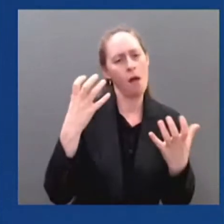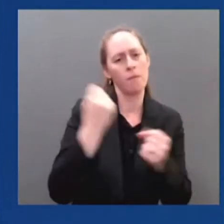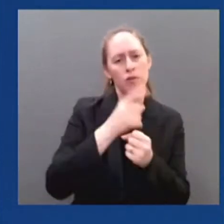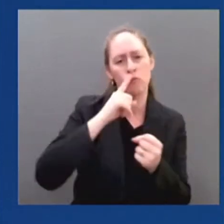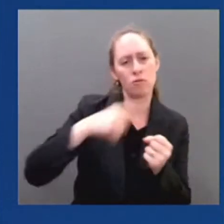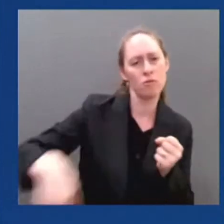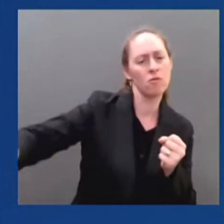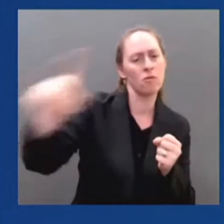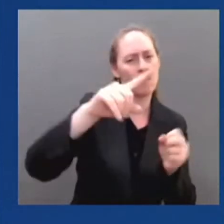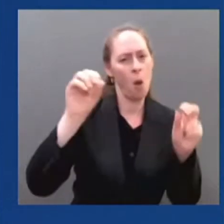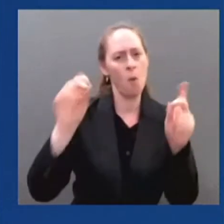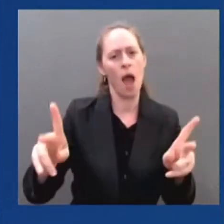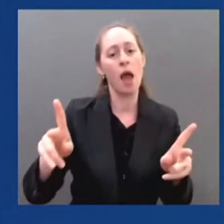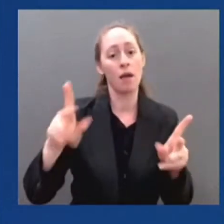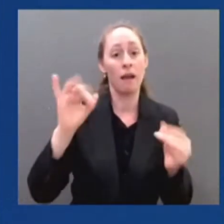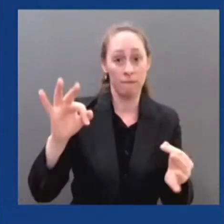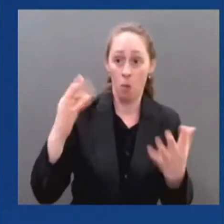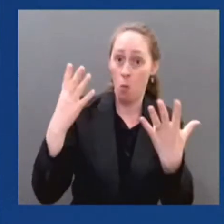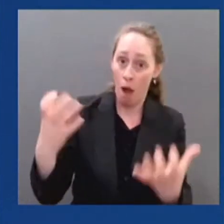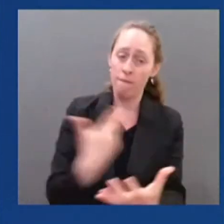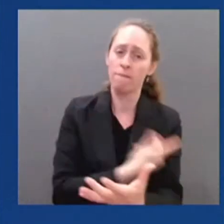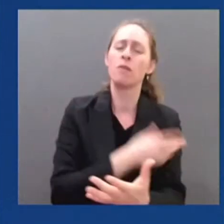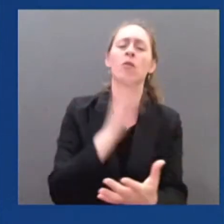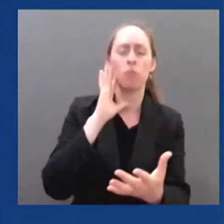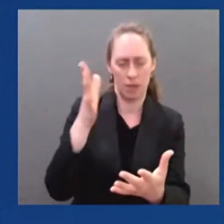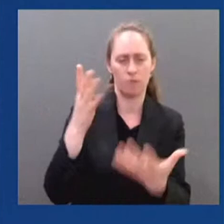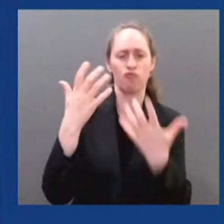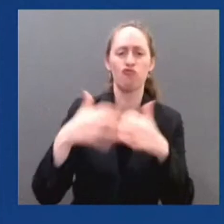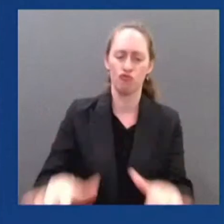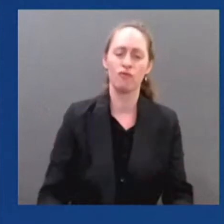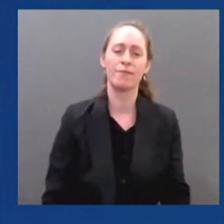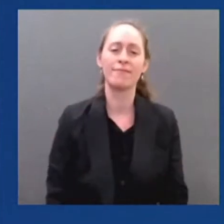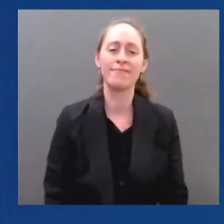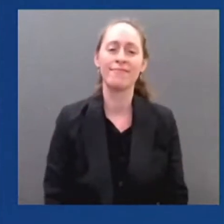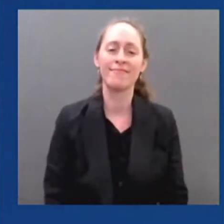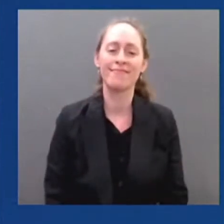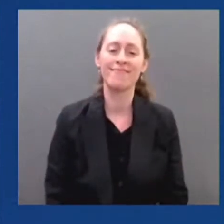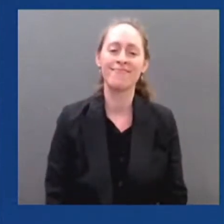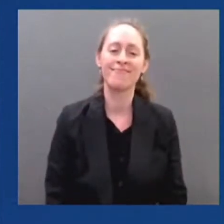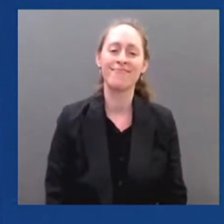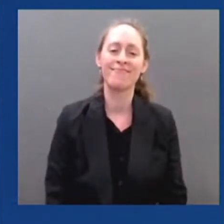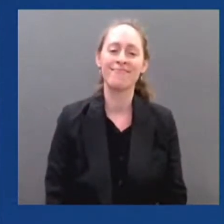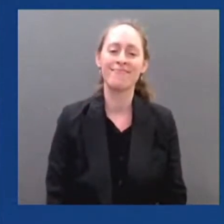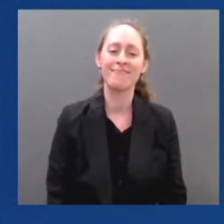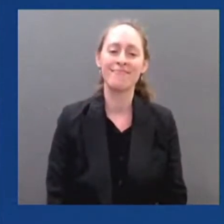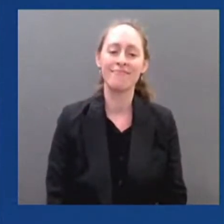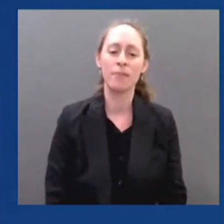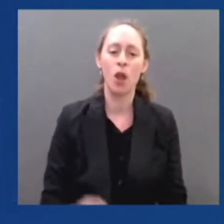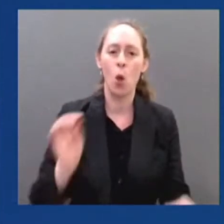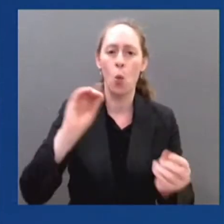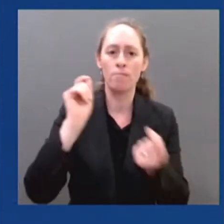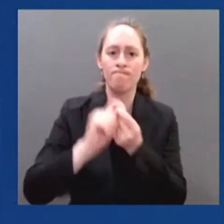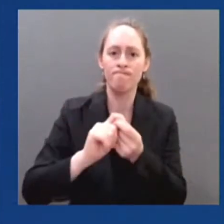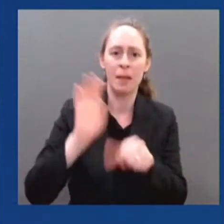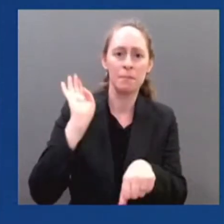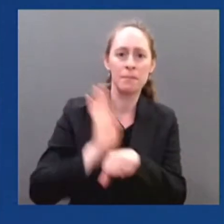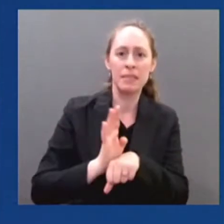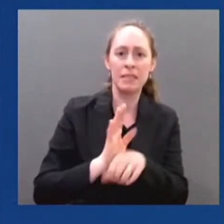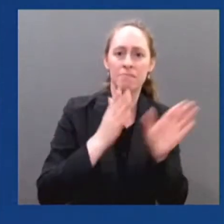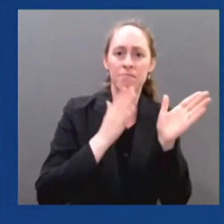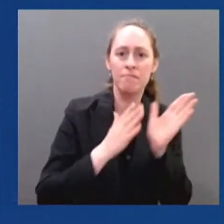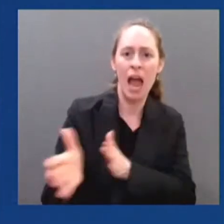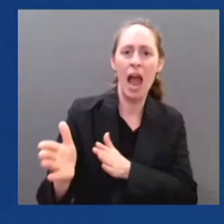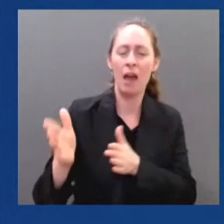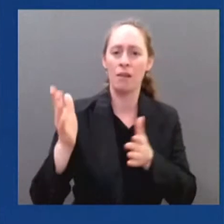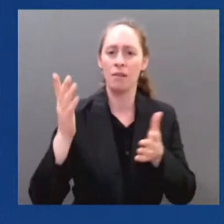plan that somehow would be ready in time for this fall and winter. So we really have to make sure we have the resources we